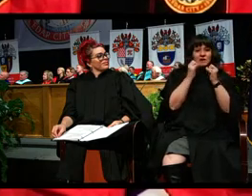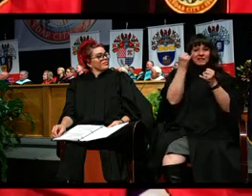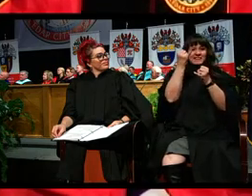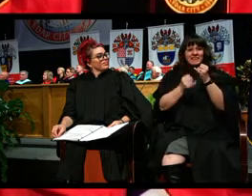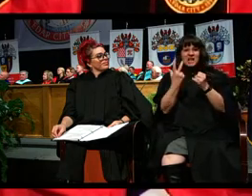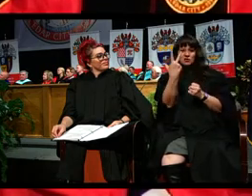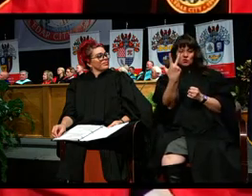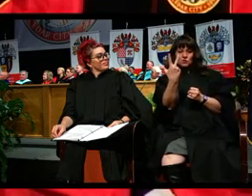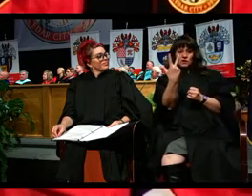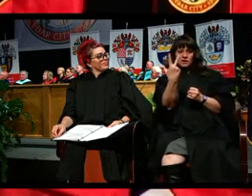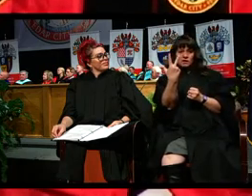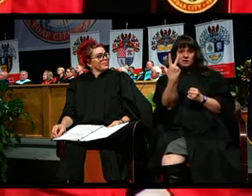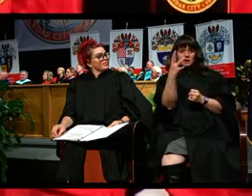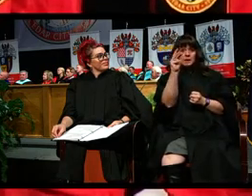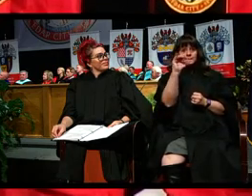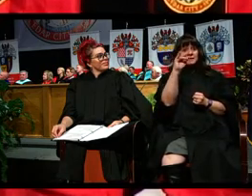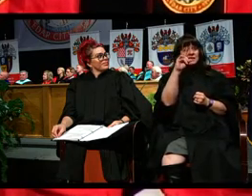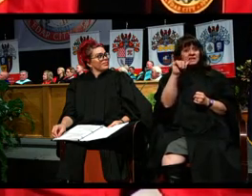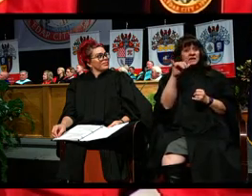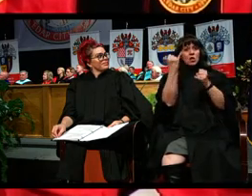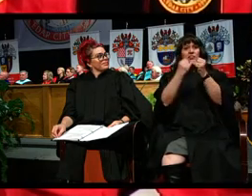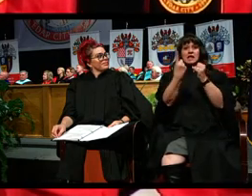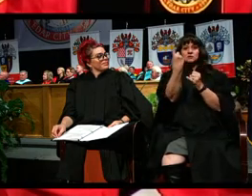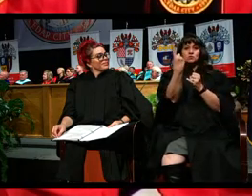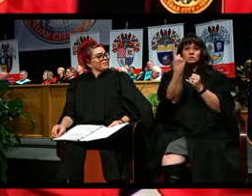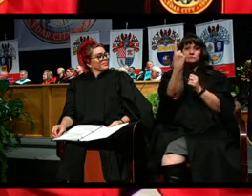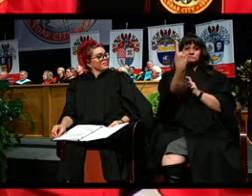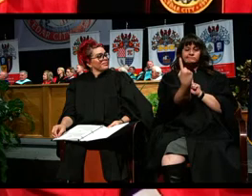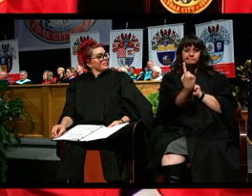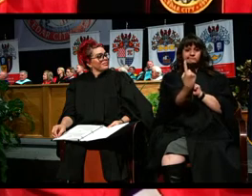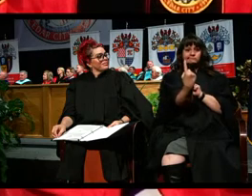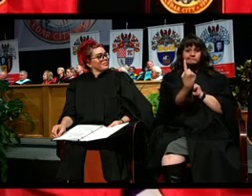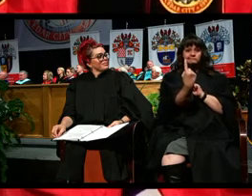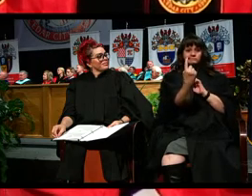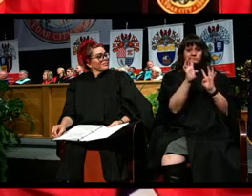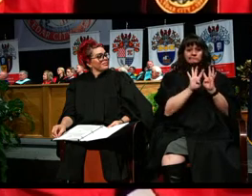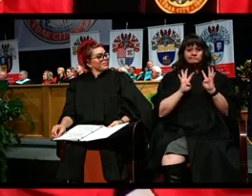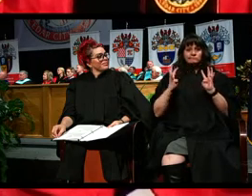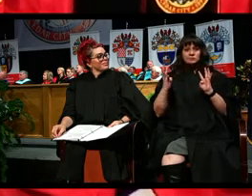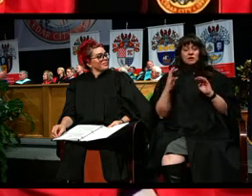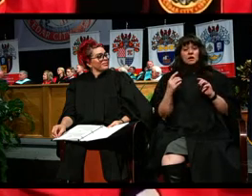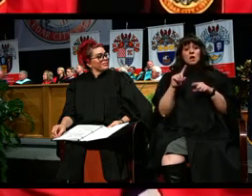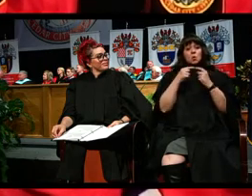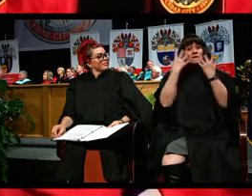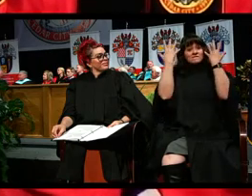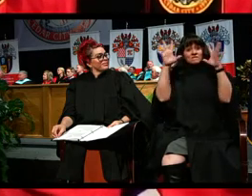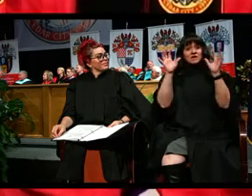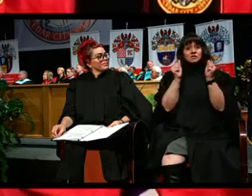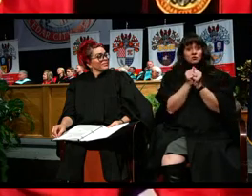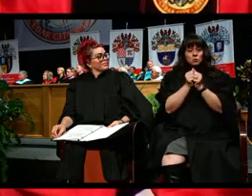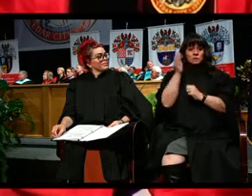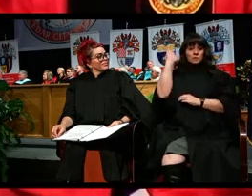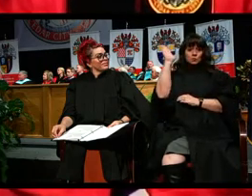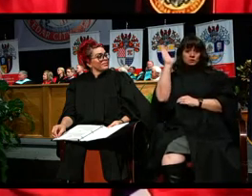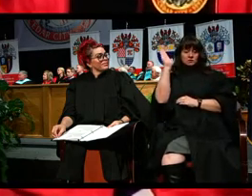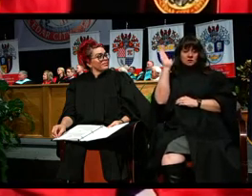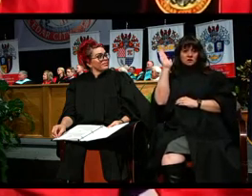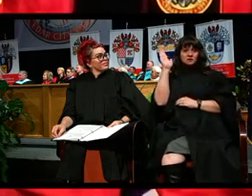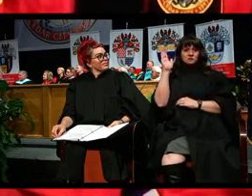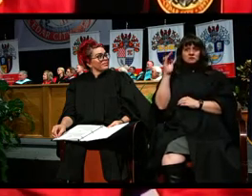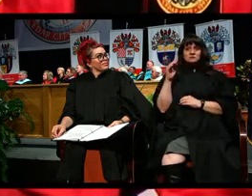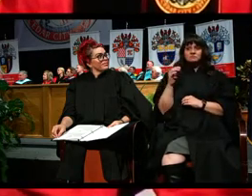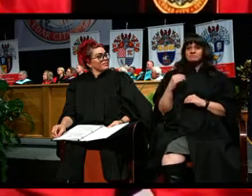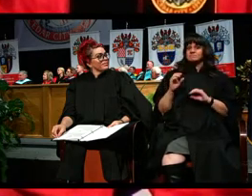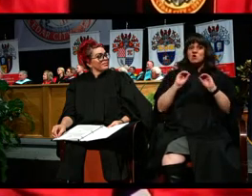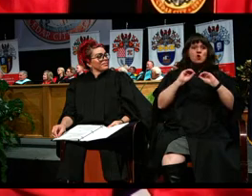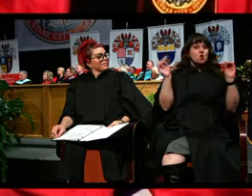And Mindy was the last to go. And when she was done giving her presentation, there was no